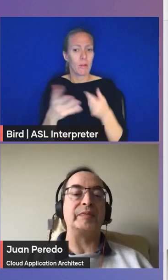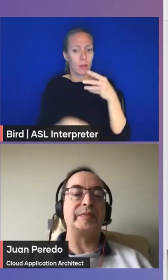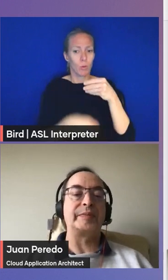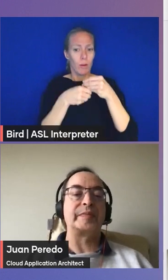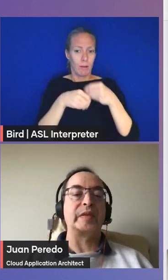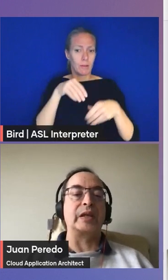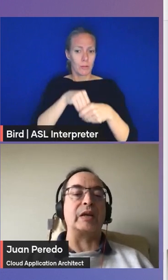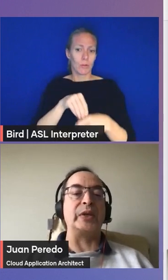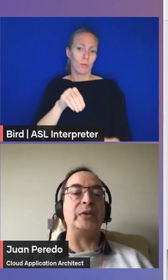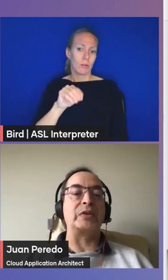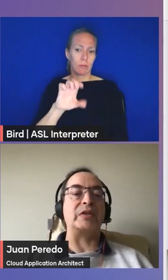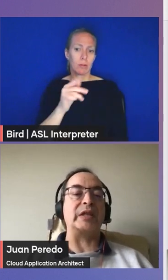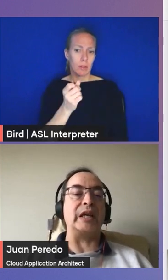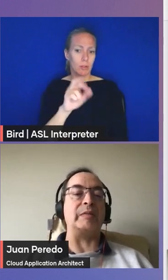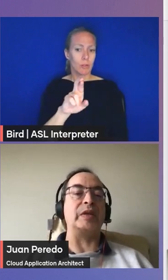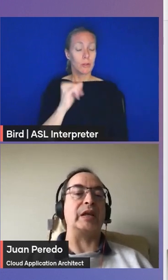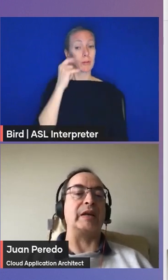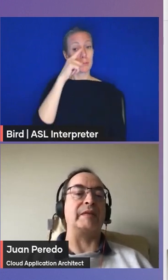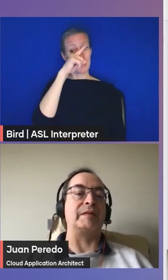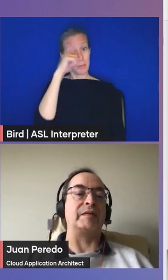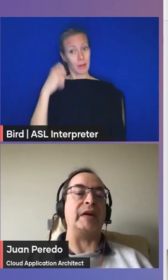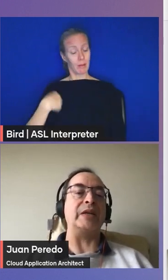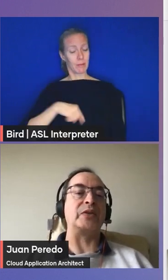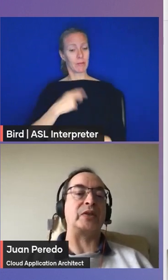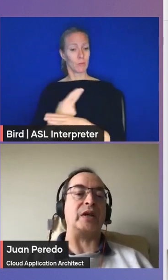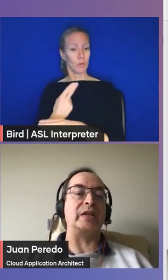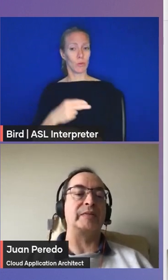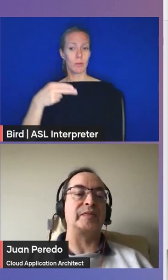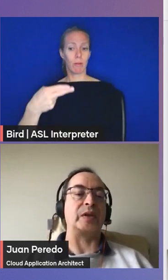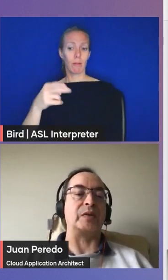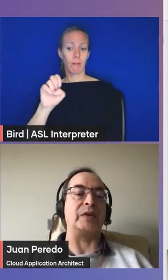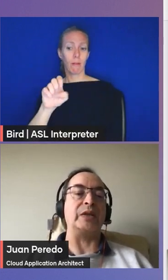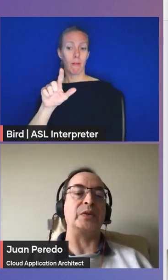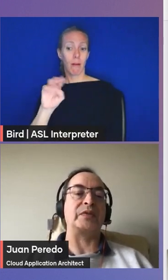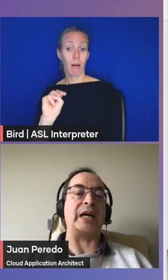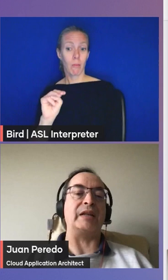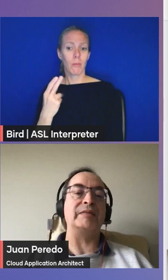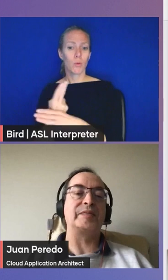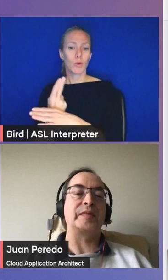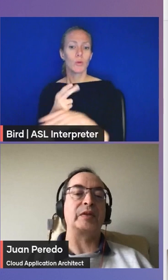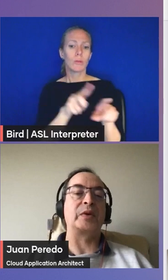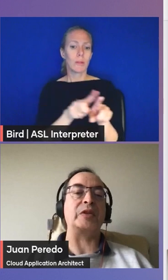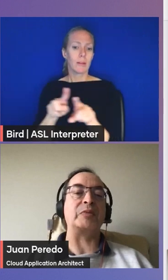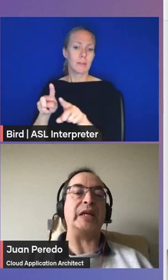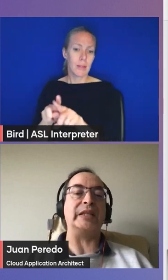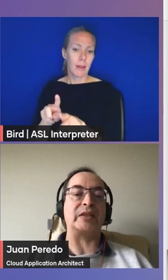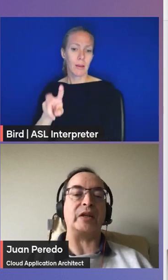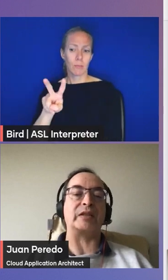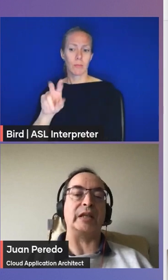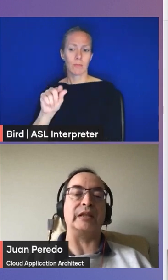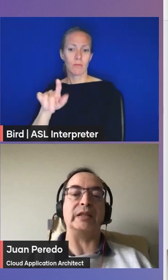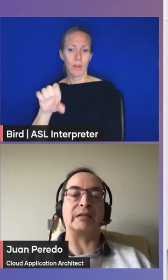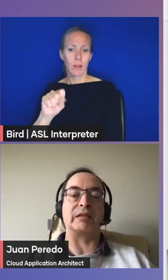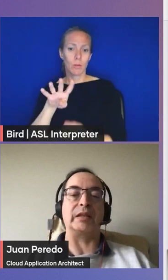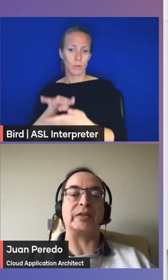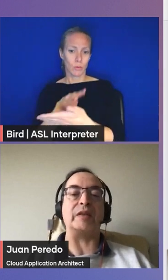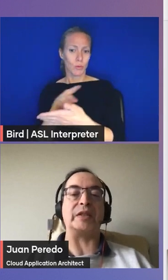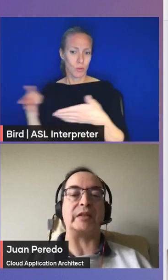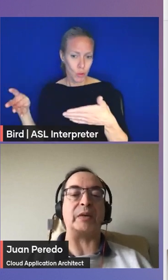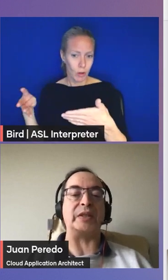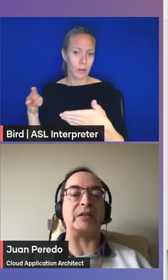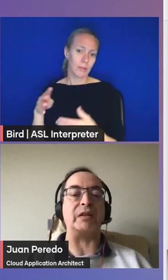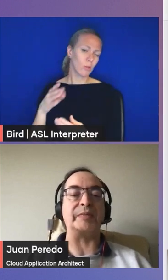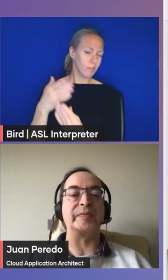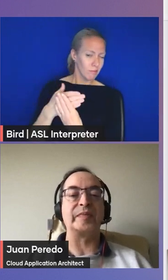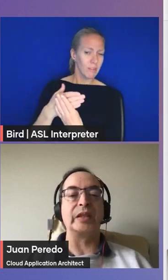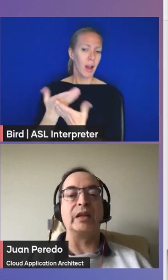Helm, we use the same values chart or values file to customize these charts and these services